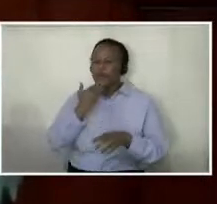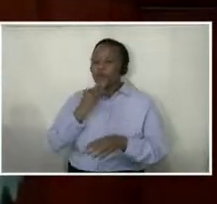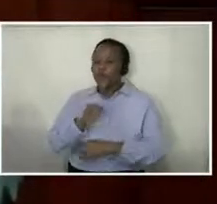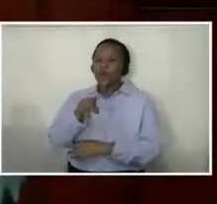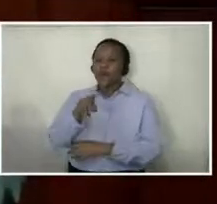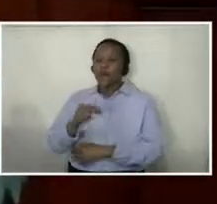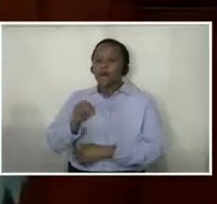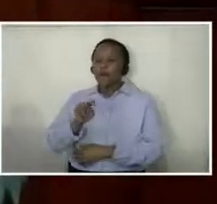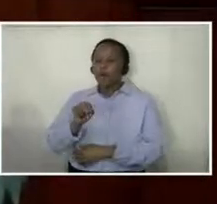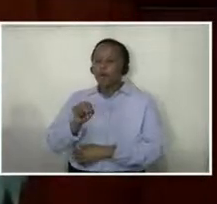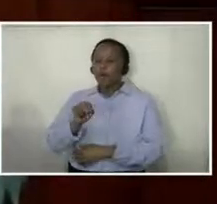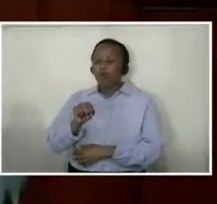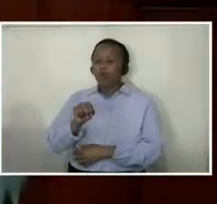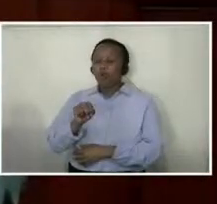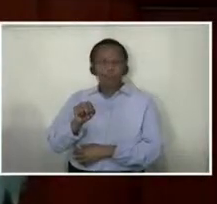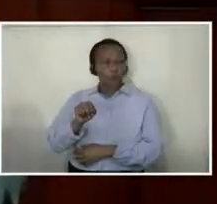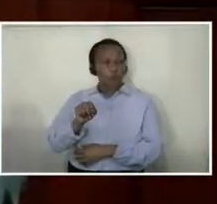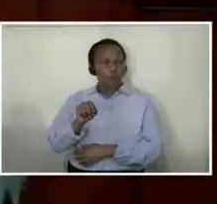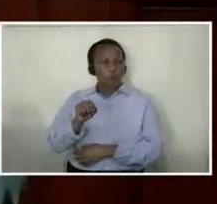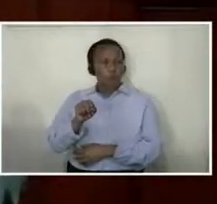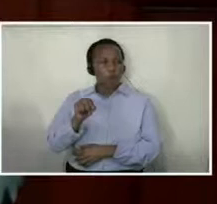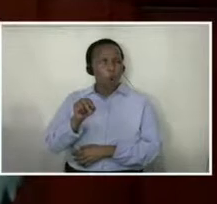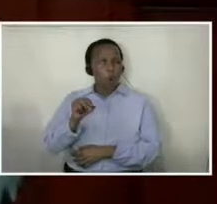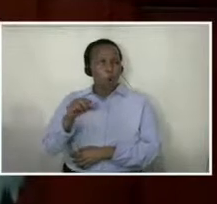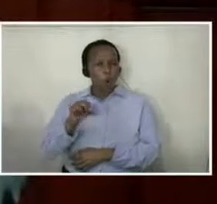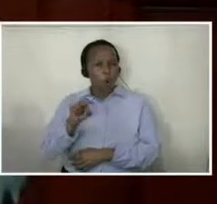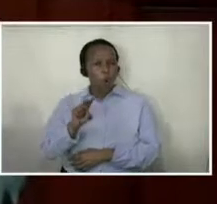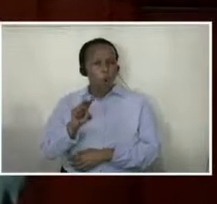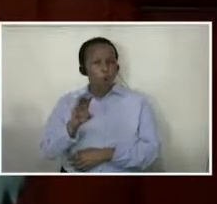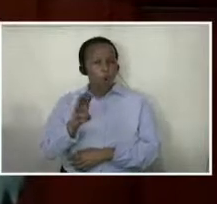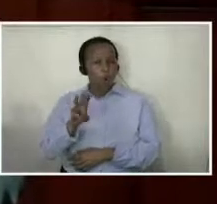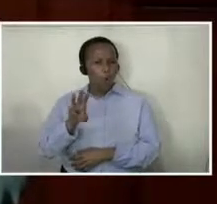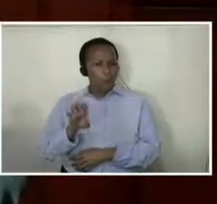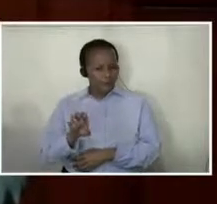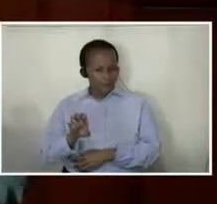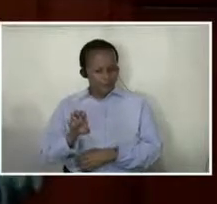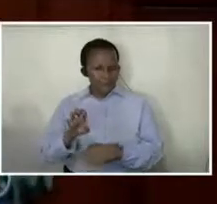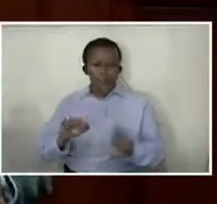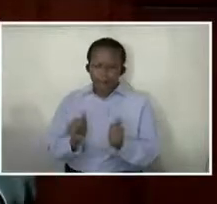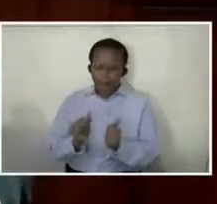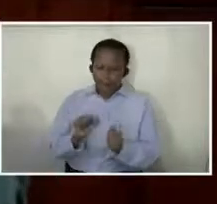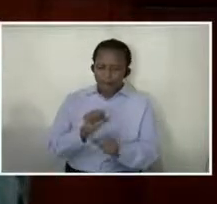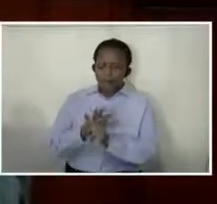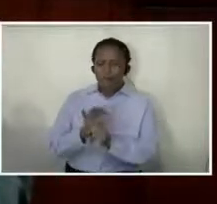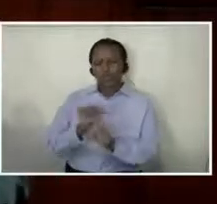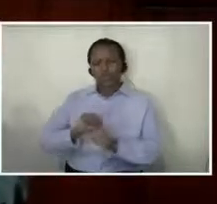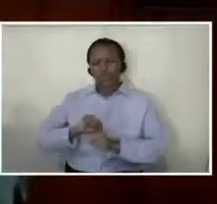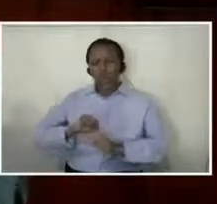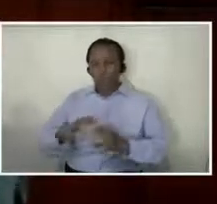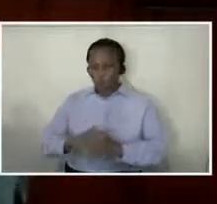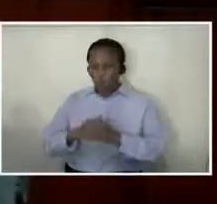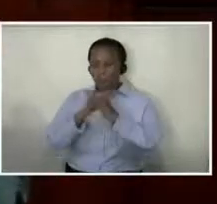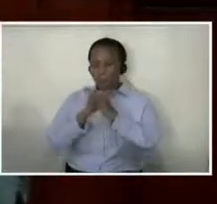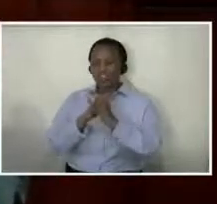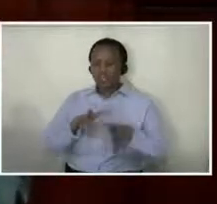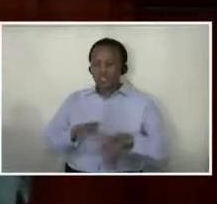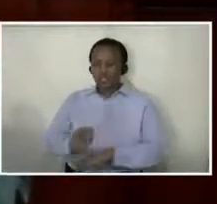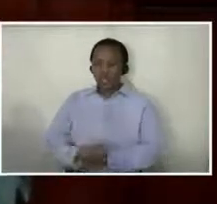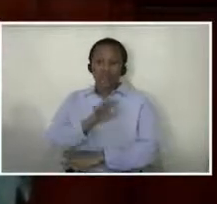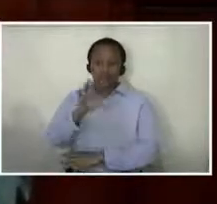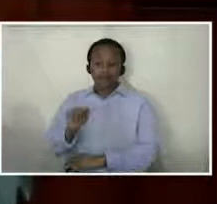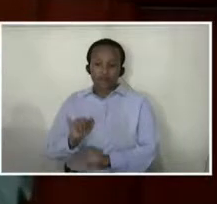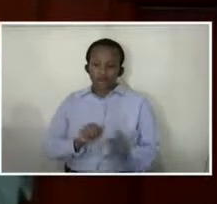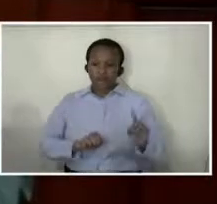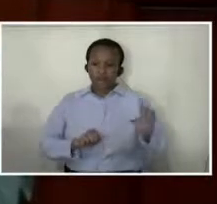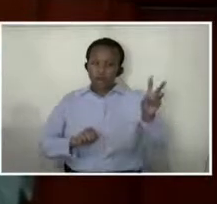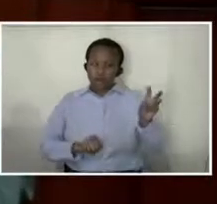The Marriage of Inconvenience, The Impact of Coalition in South Africa, Susan Boysen